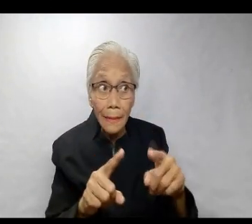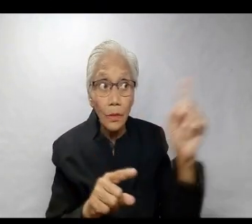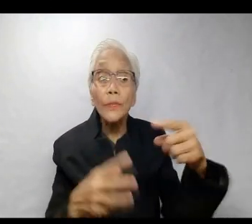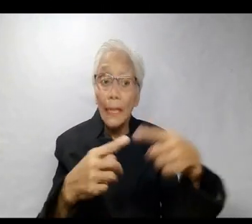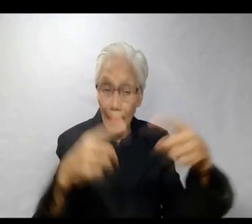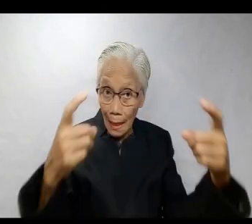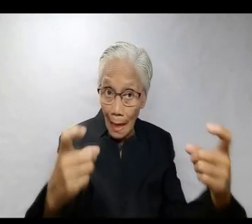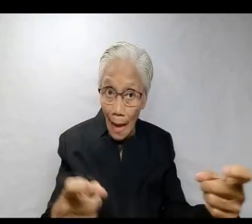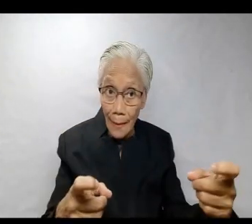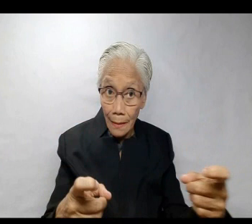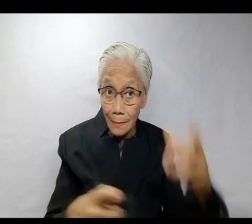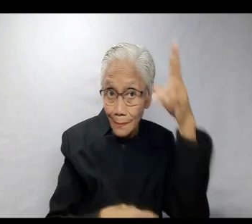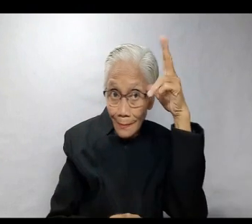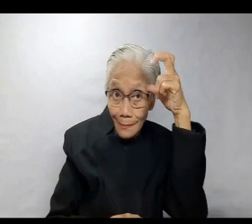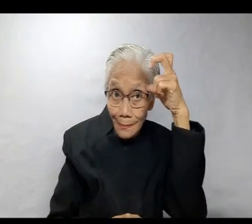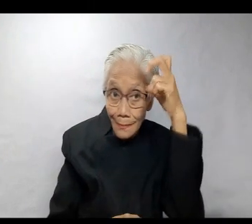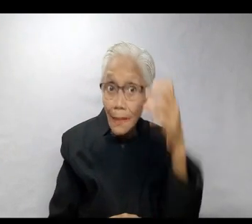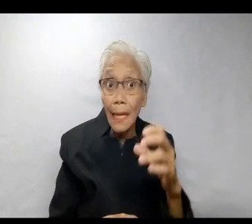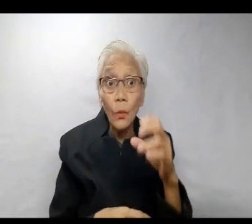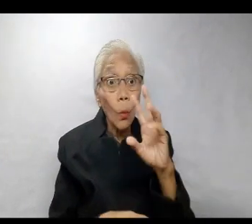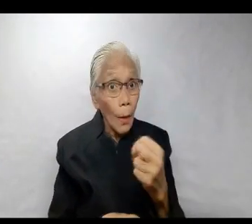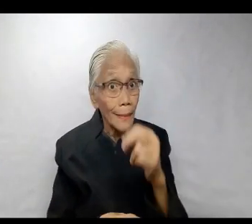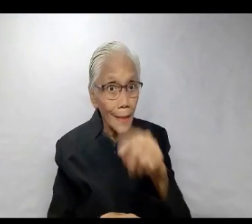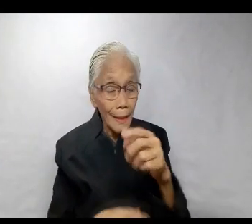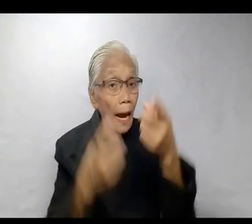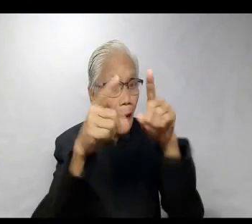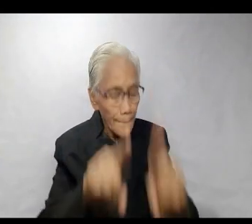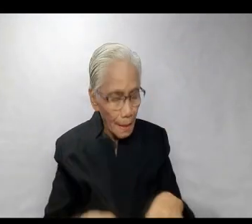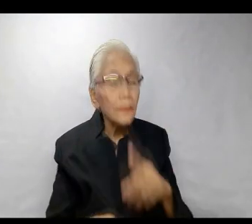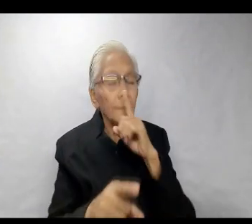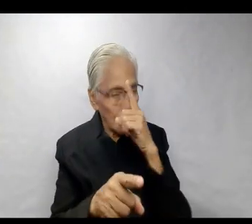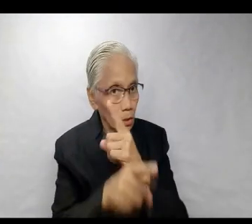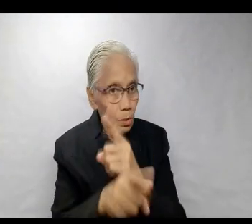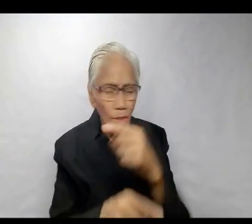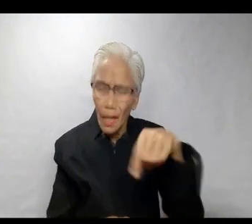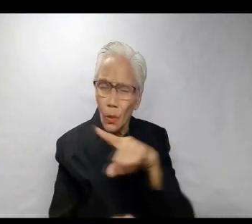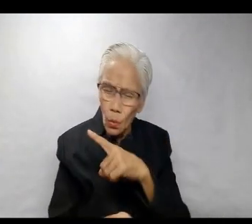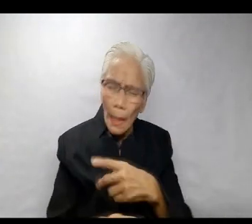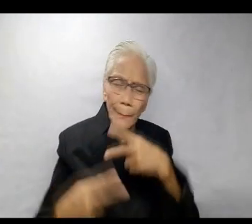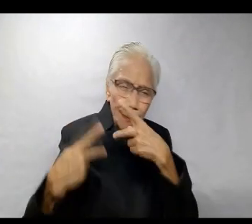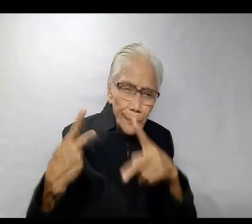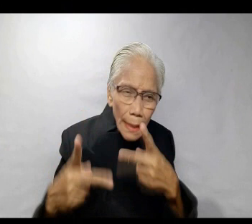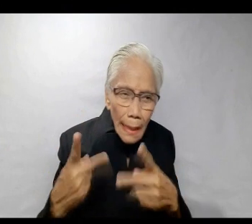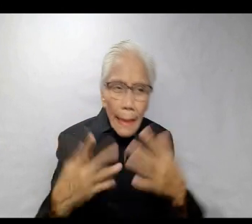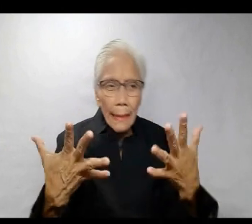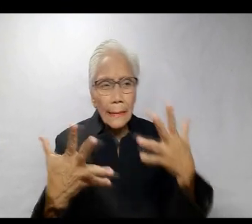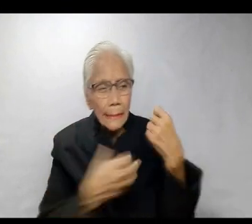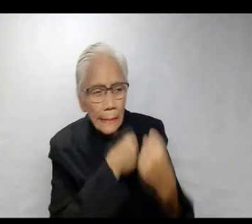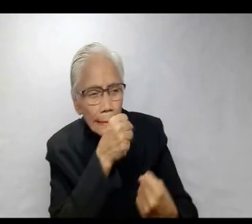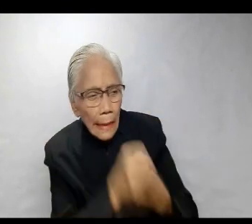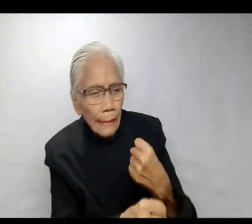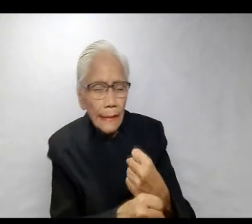kalaban, pinapatulan tayo. And when that happens, nako, be sure to be burdened by pains, by struggles,